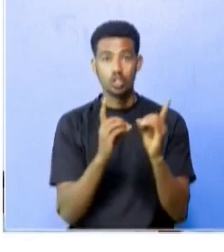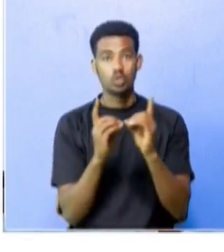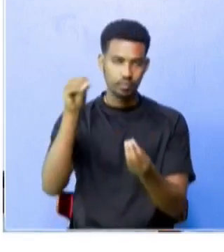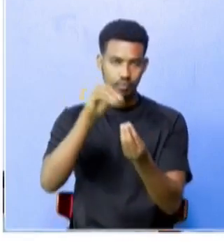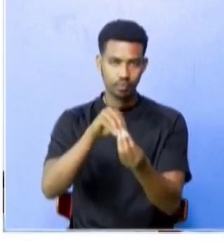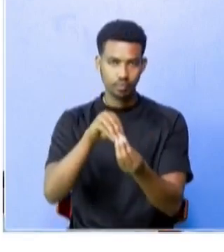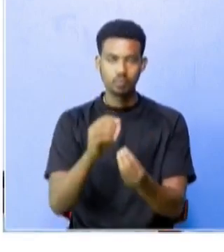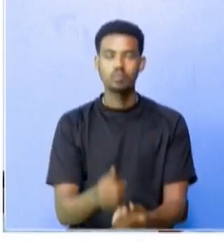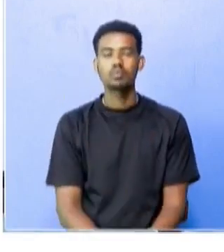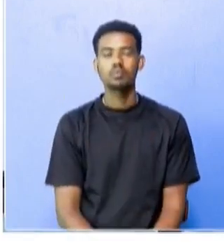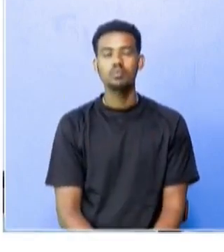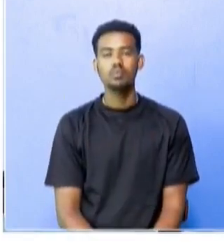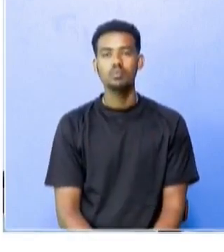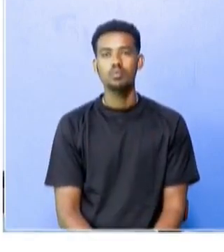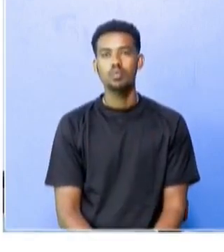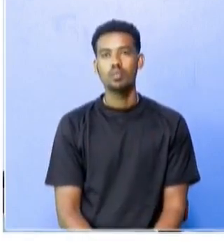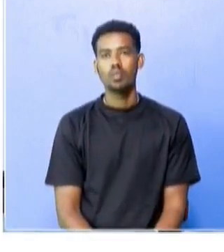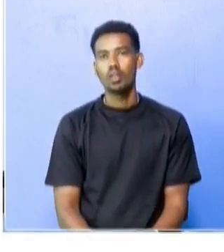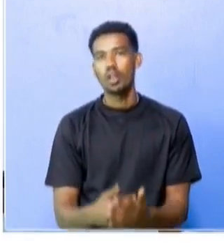Doing. Have,